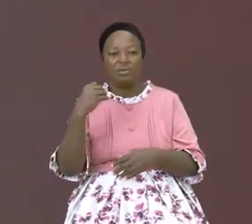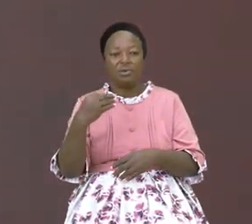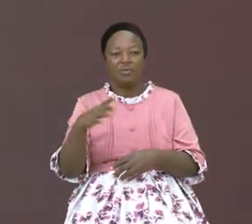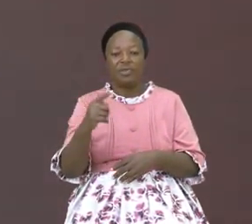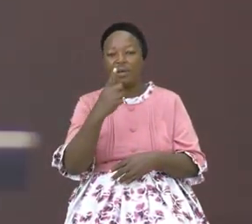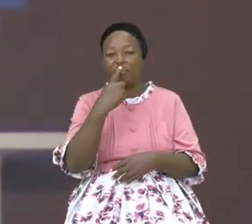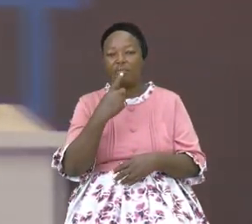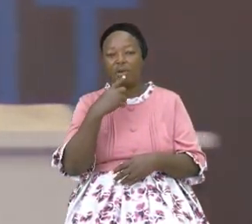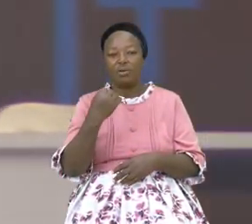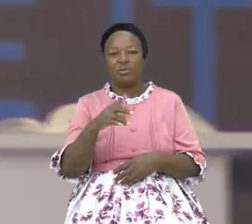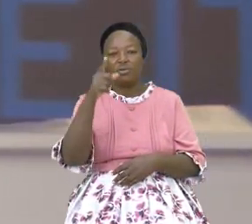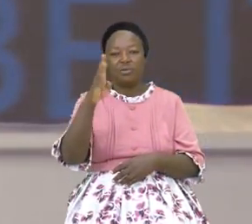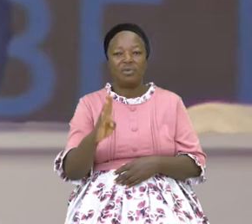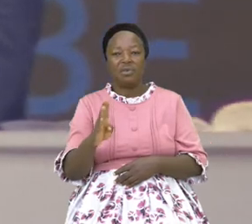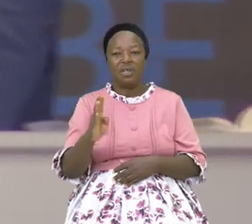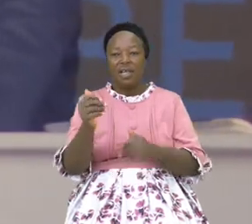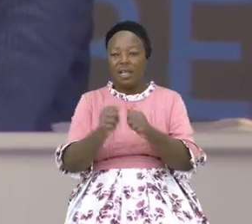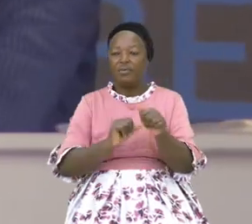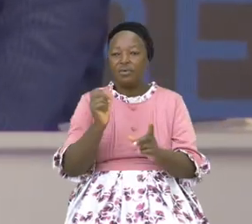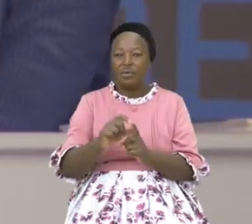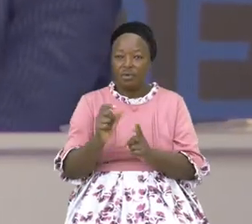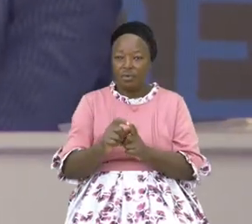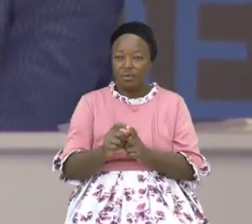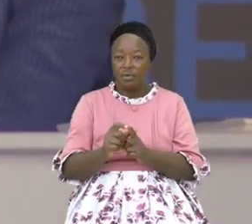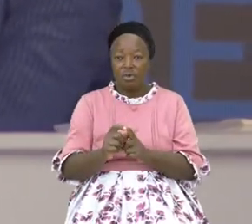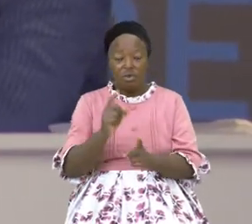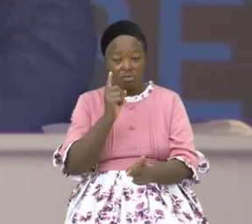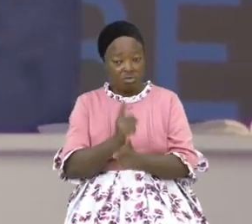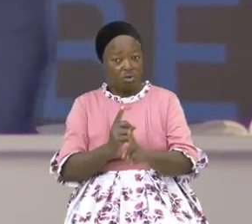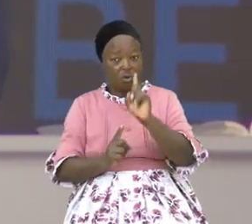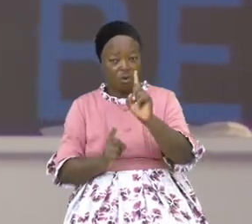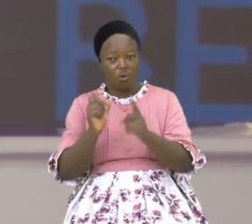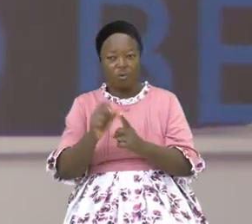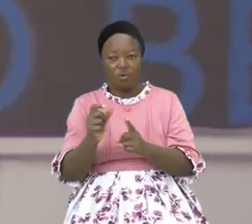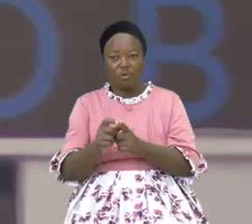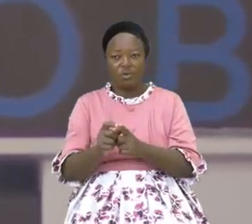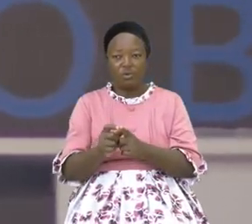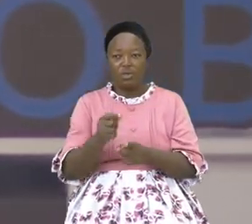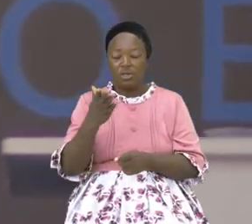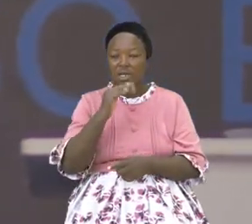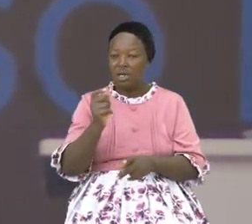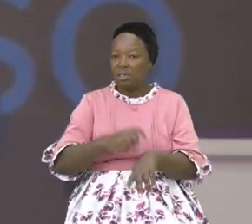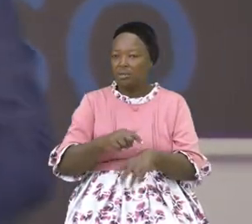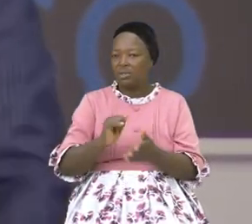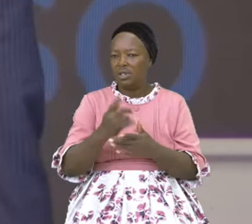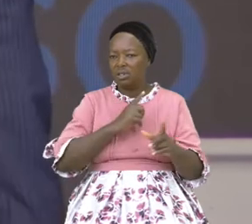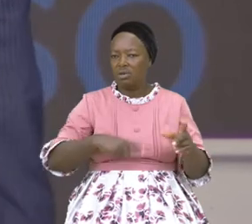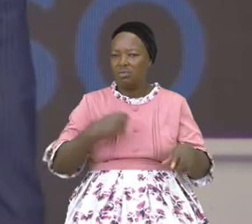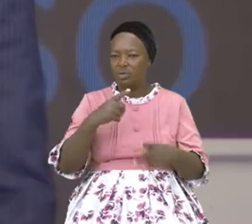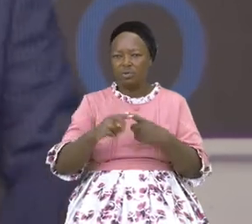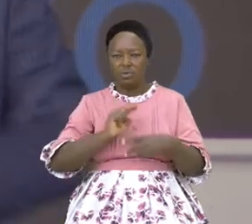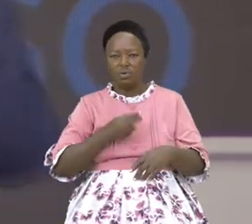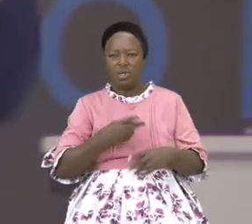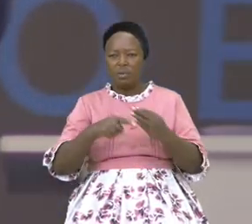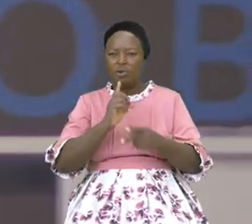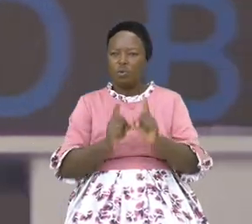the mouth of God. Every word, just one word. There are times the Lord will speak to us about one